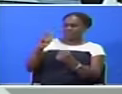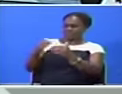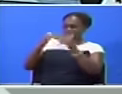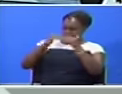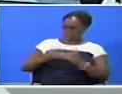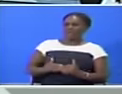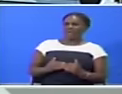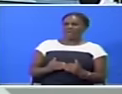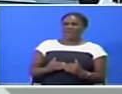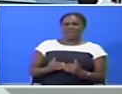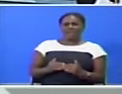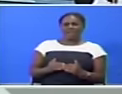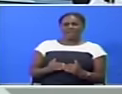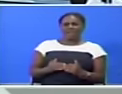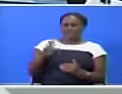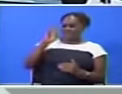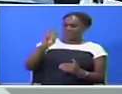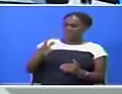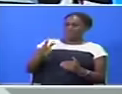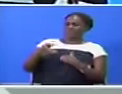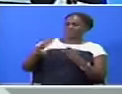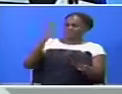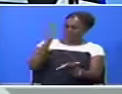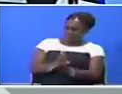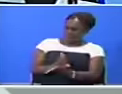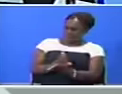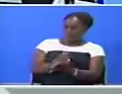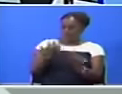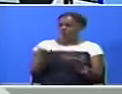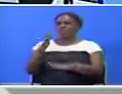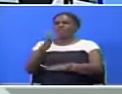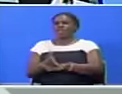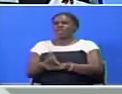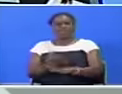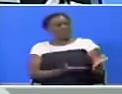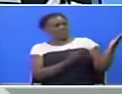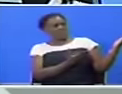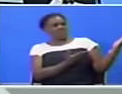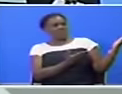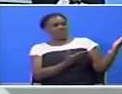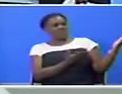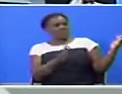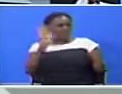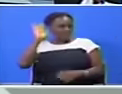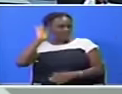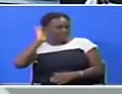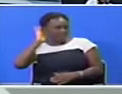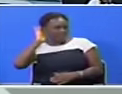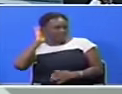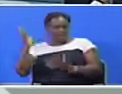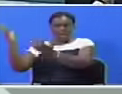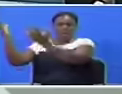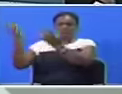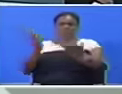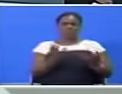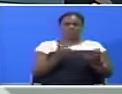one and see whether this was in fact true. Alphonse, you can take us through this, yes? We first heard of this importation of maize during